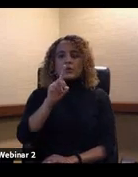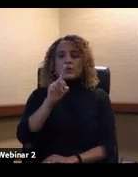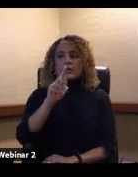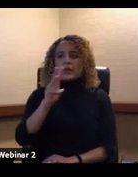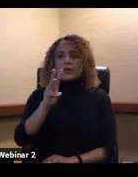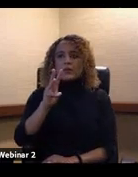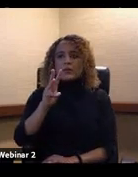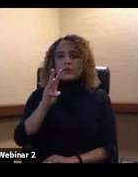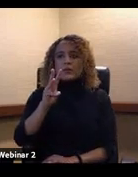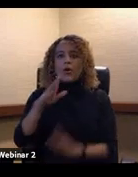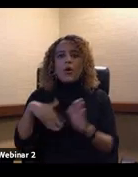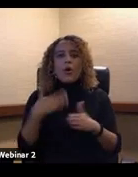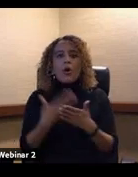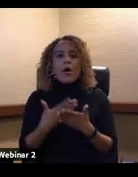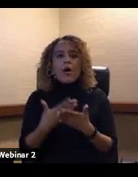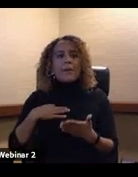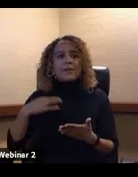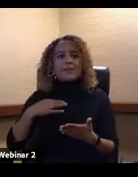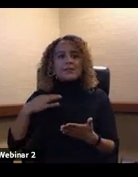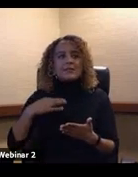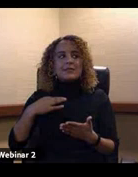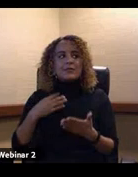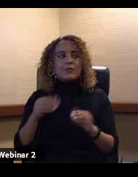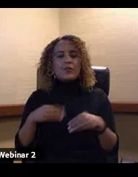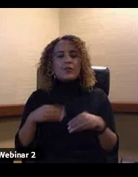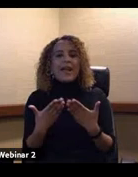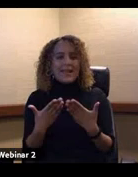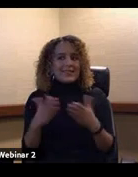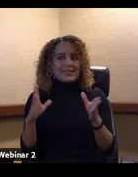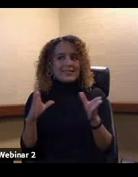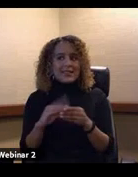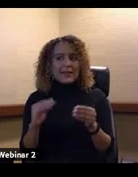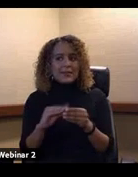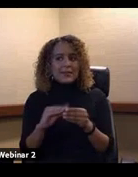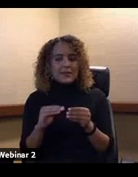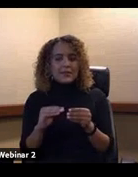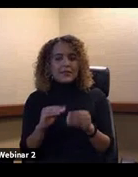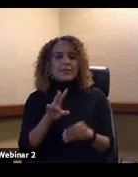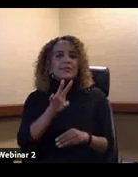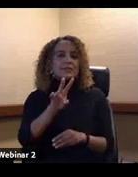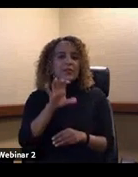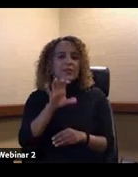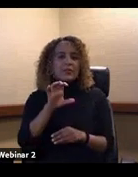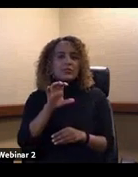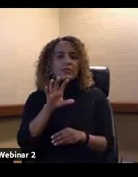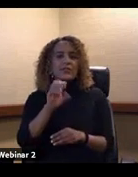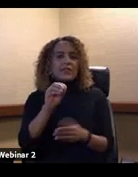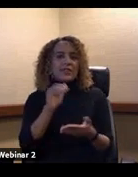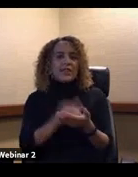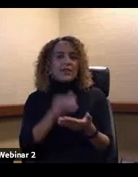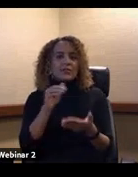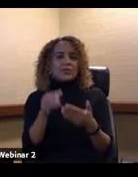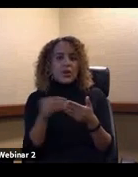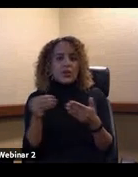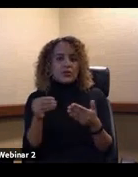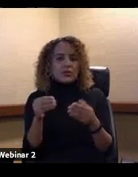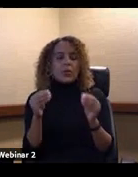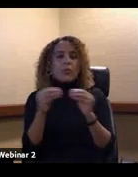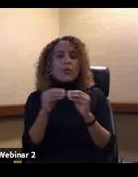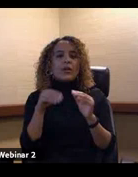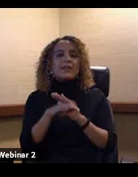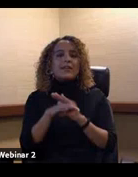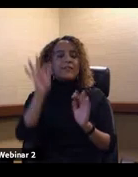OVW requests that all applicants provide a statement as whether they expended $750,000 or